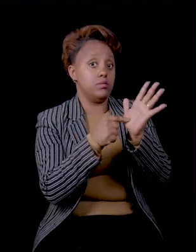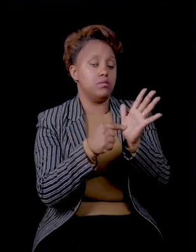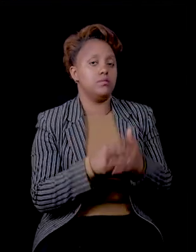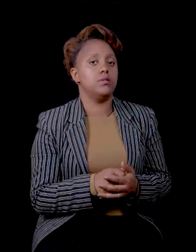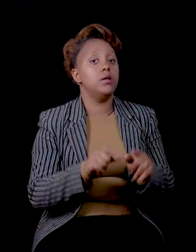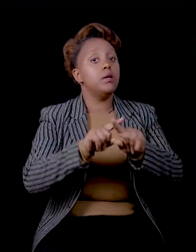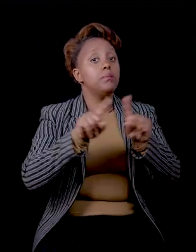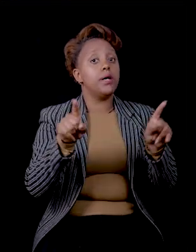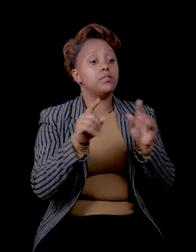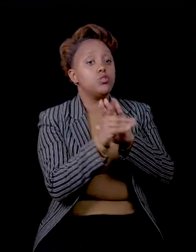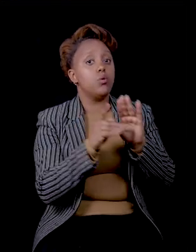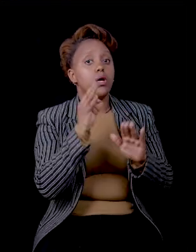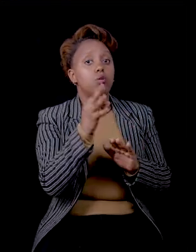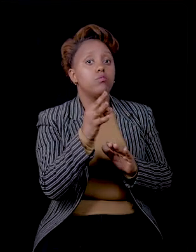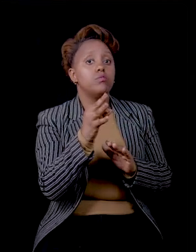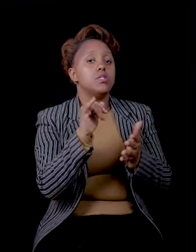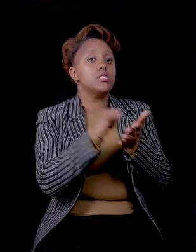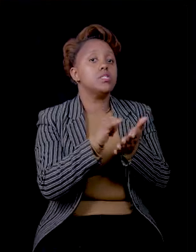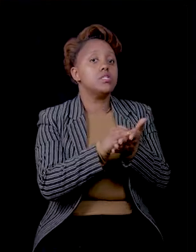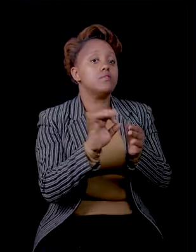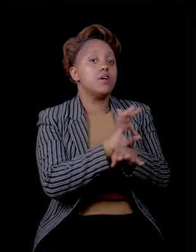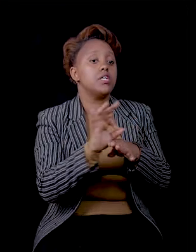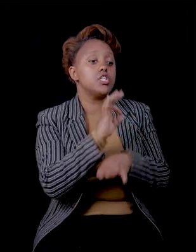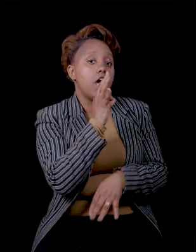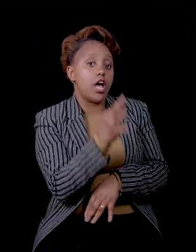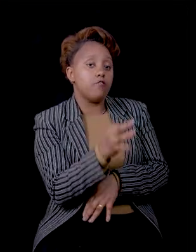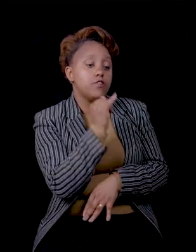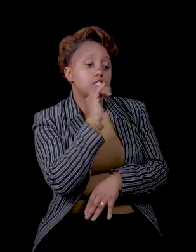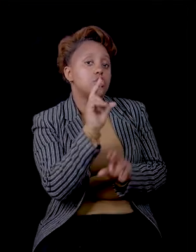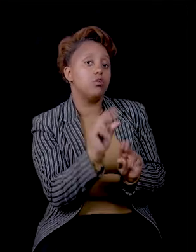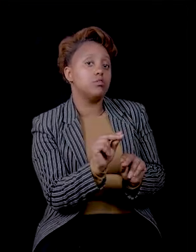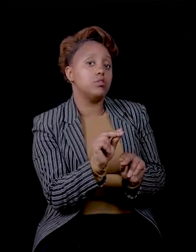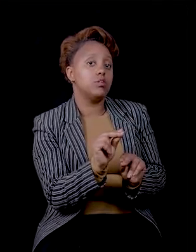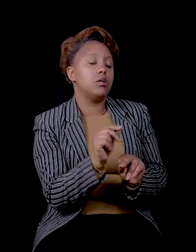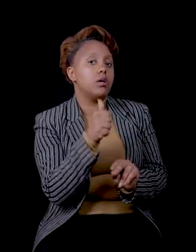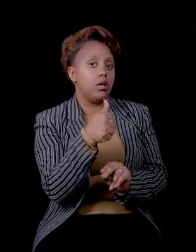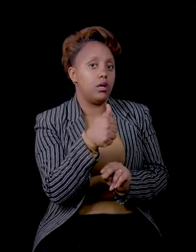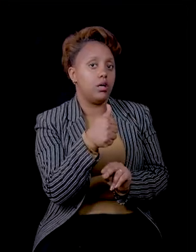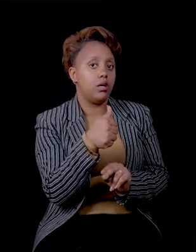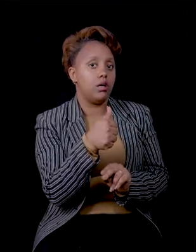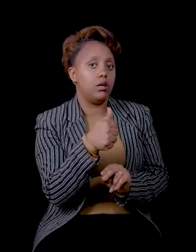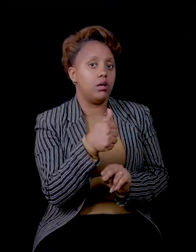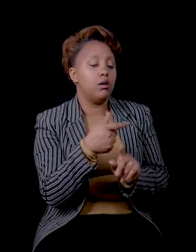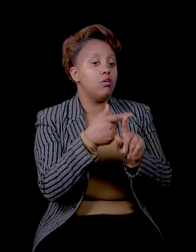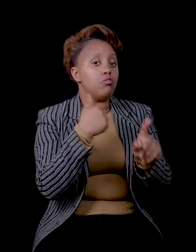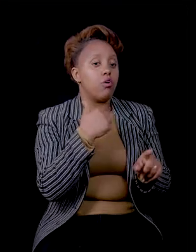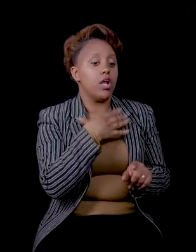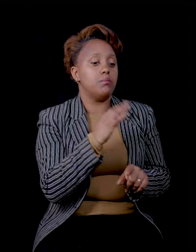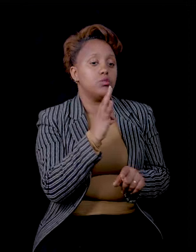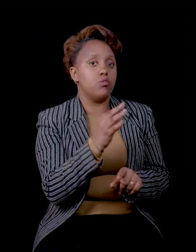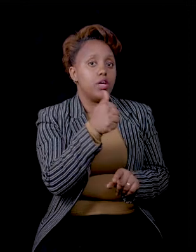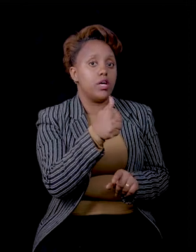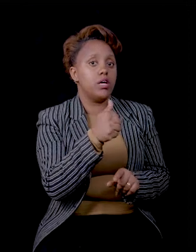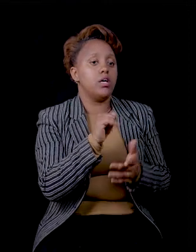fulfilled. But the domain of this function f is not A. 4